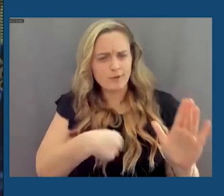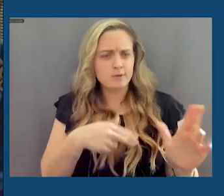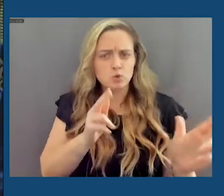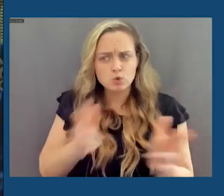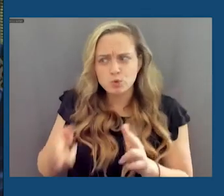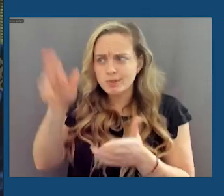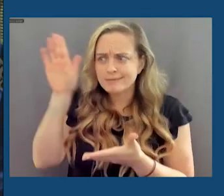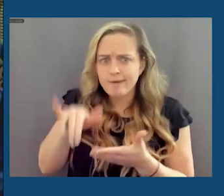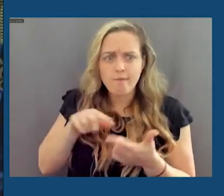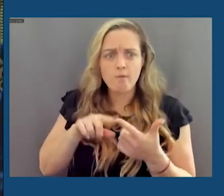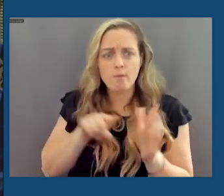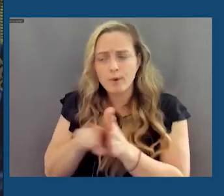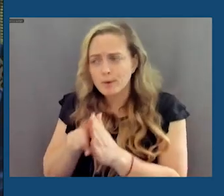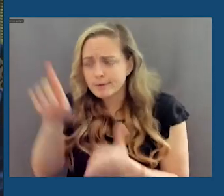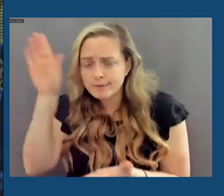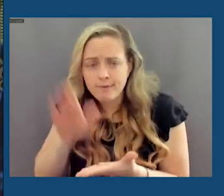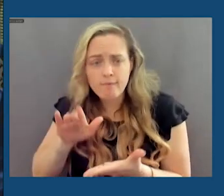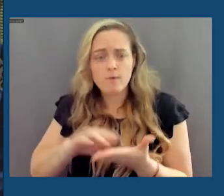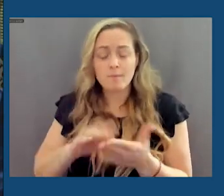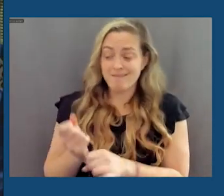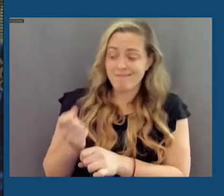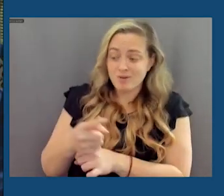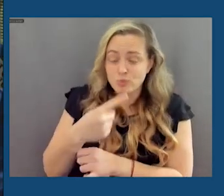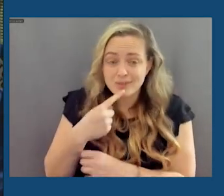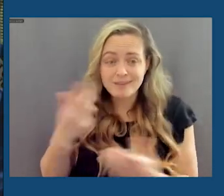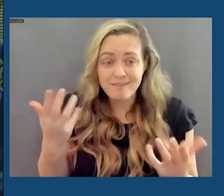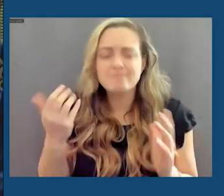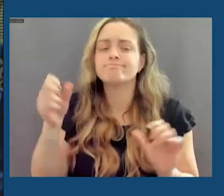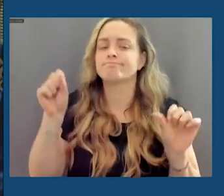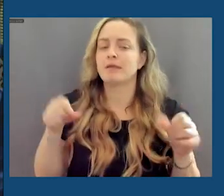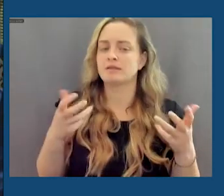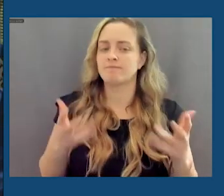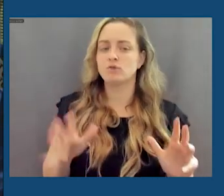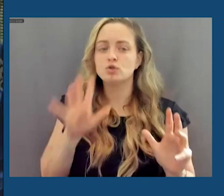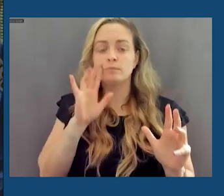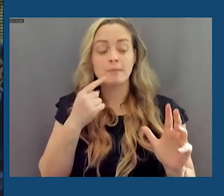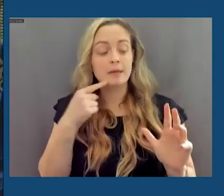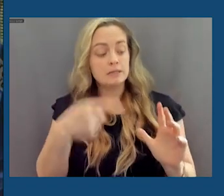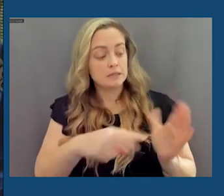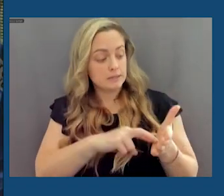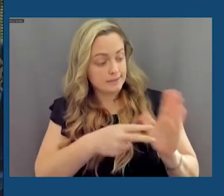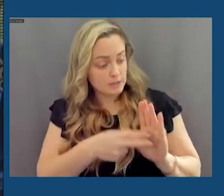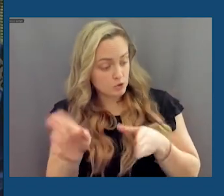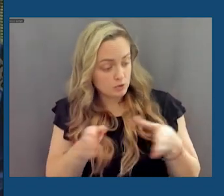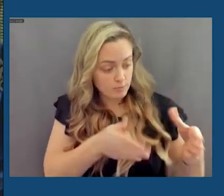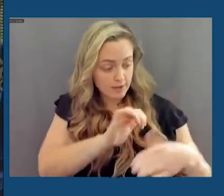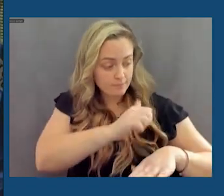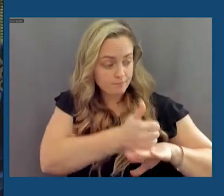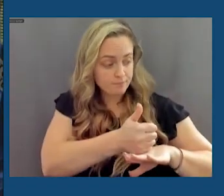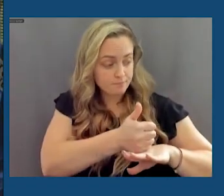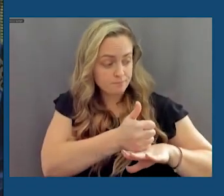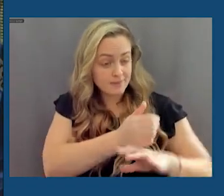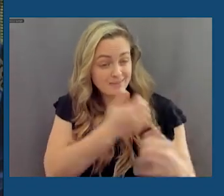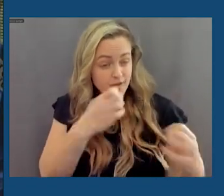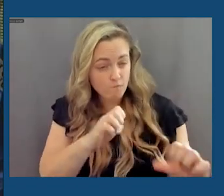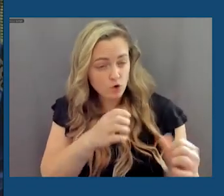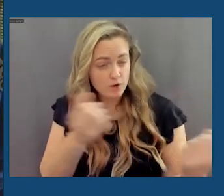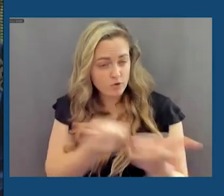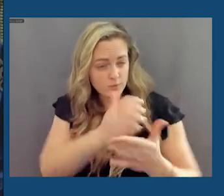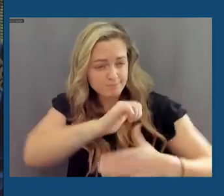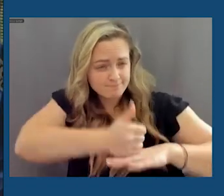but I want to be able to stand here in the next year and say, yes, because of this intentional, concerted effort,